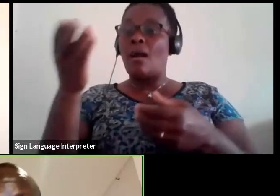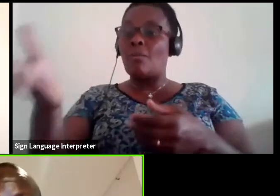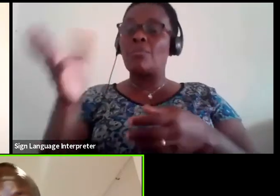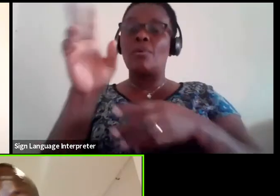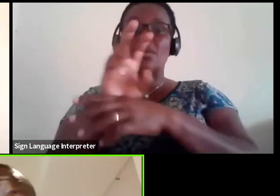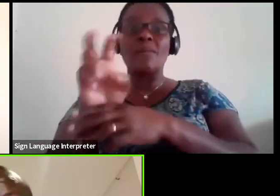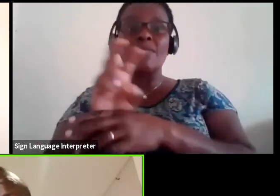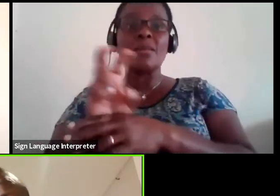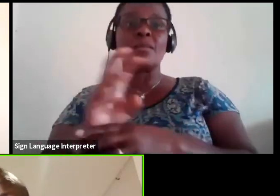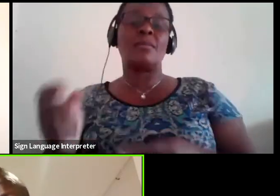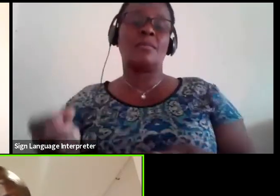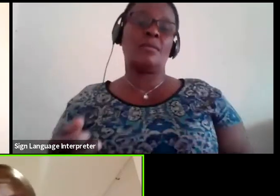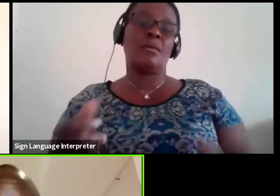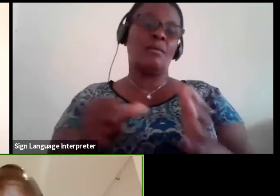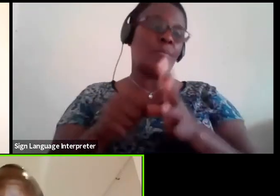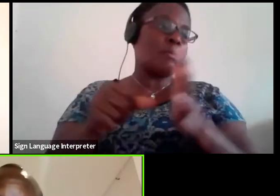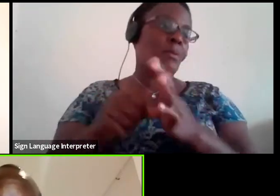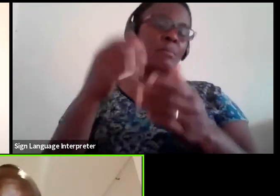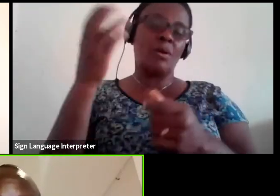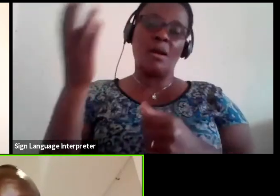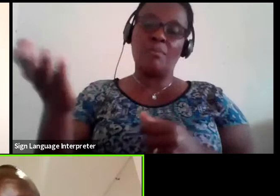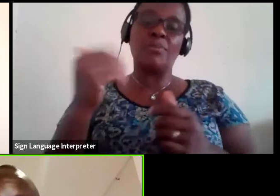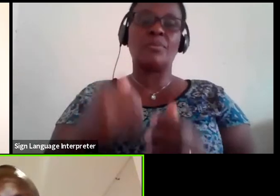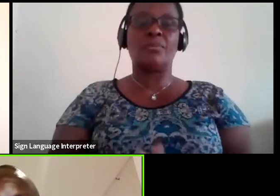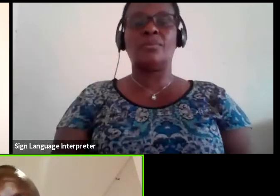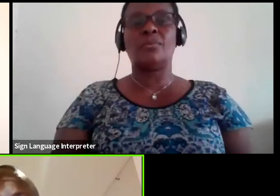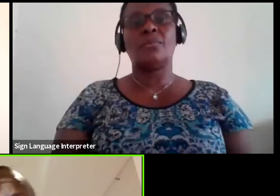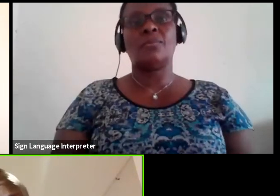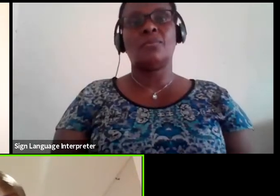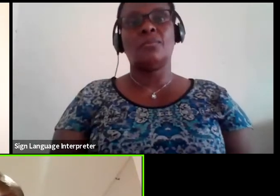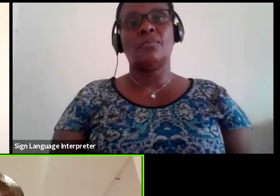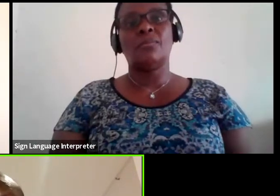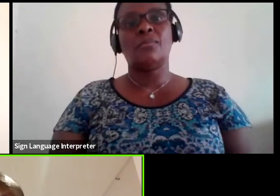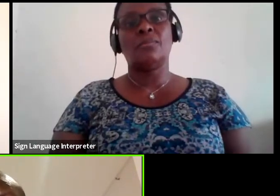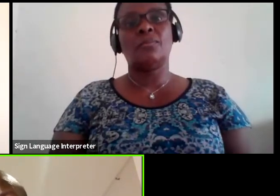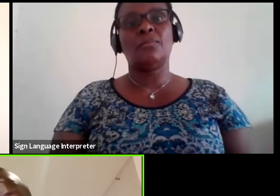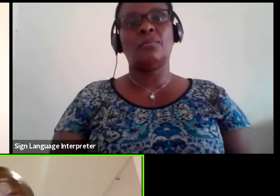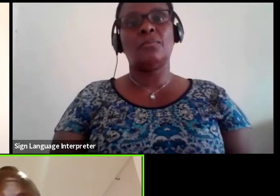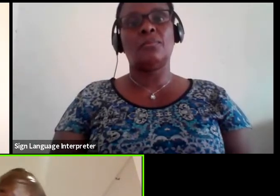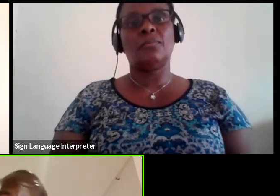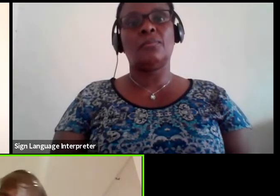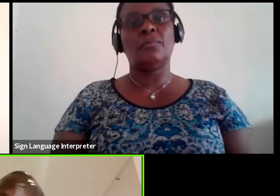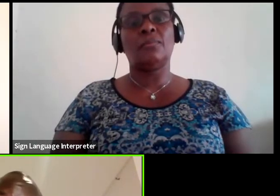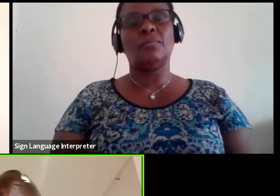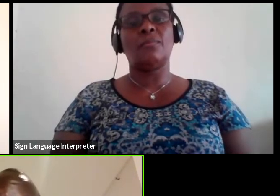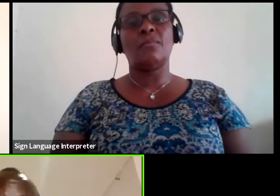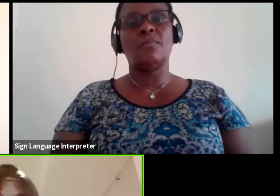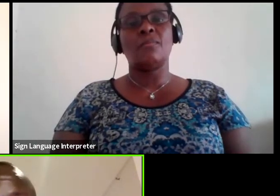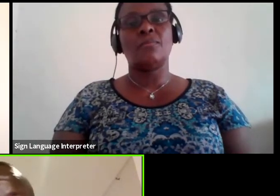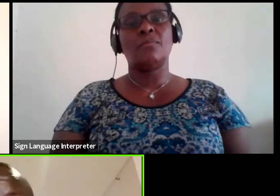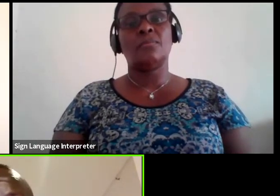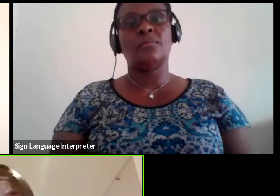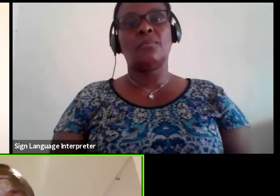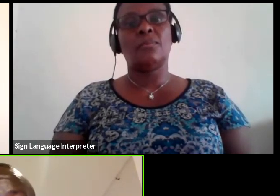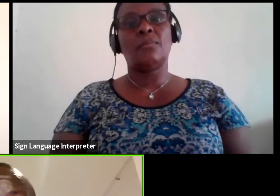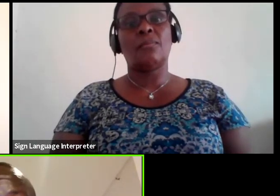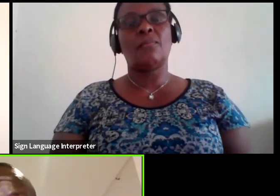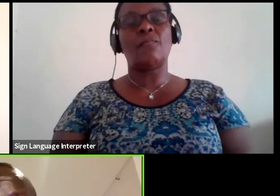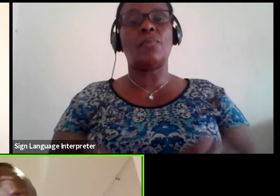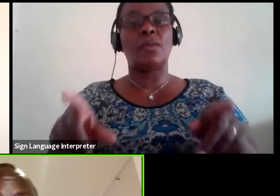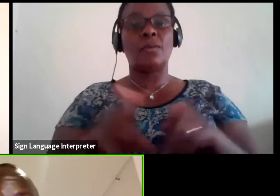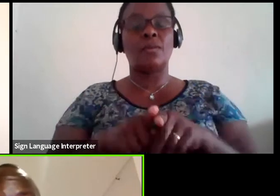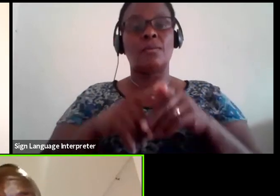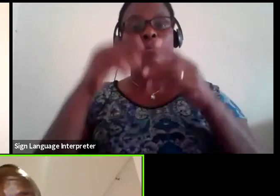invest in digital security and also physical security to protect themselves from the threats, but also to be constantly aware. They need to